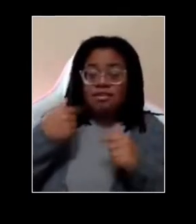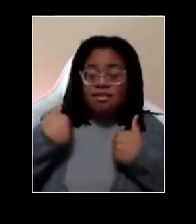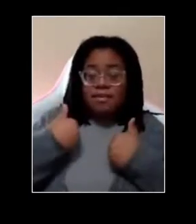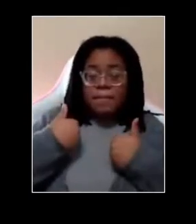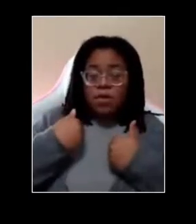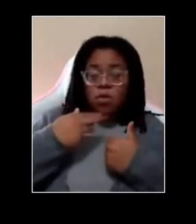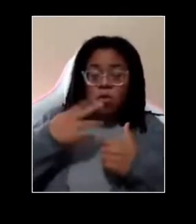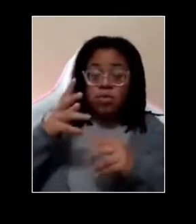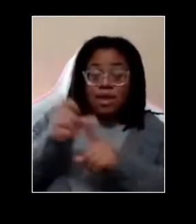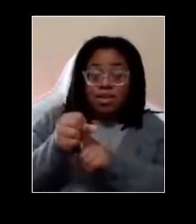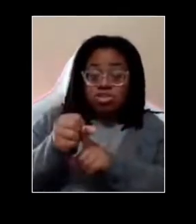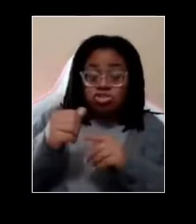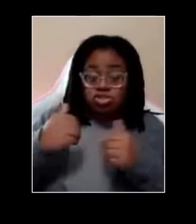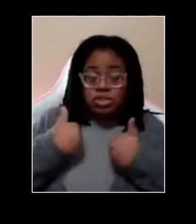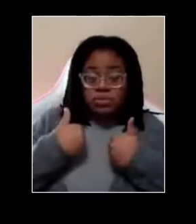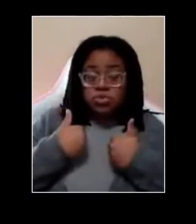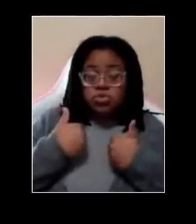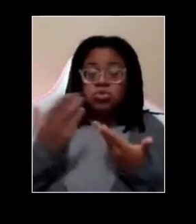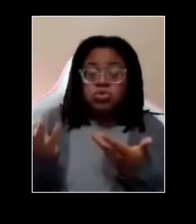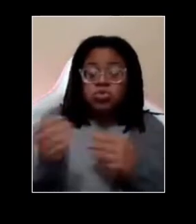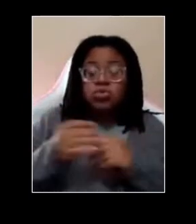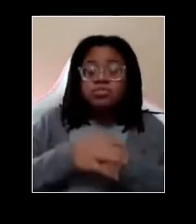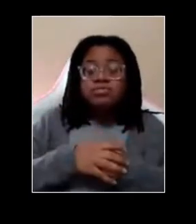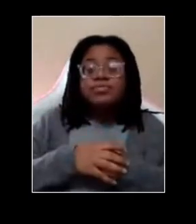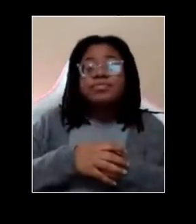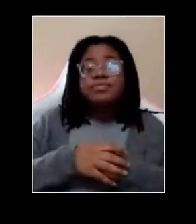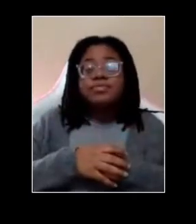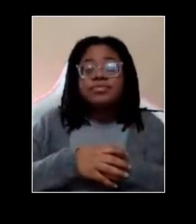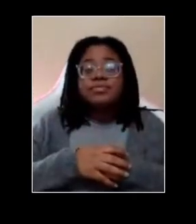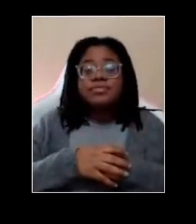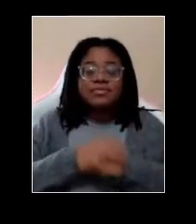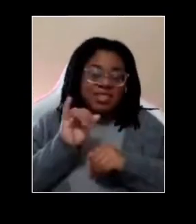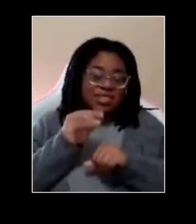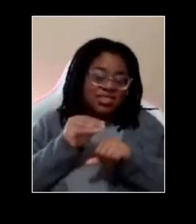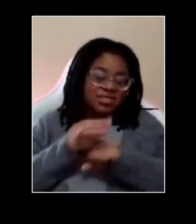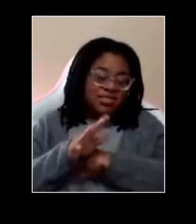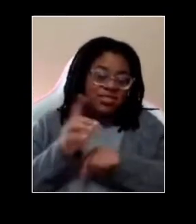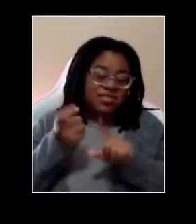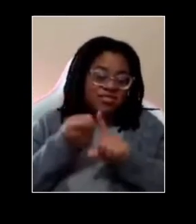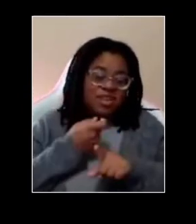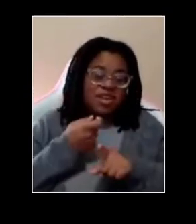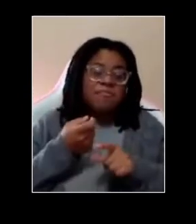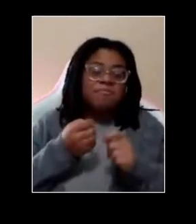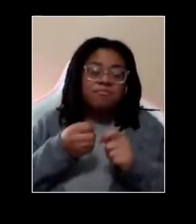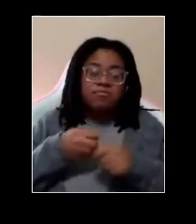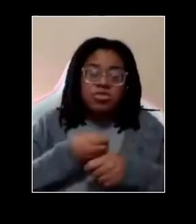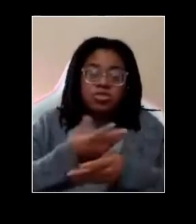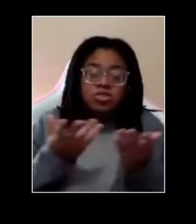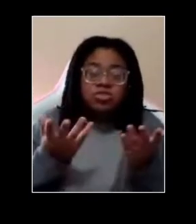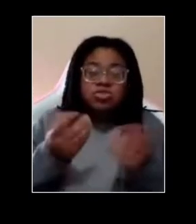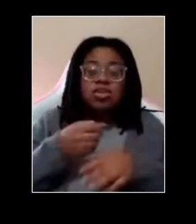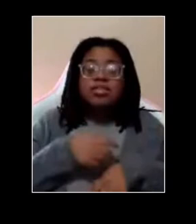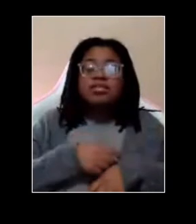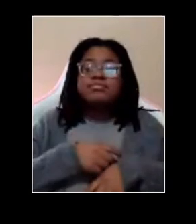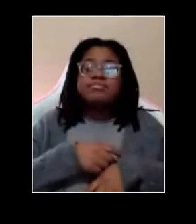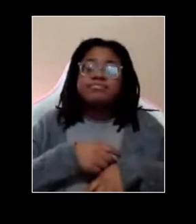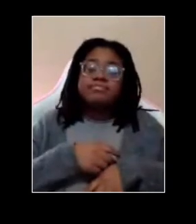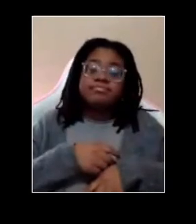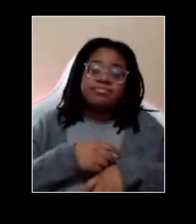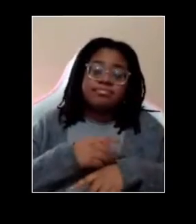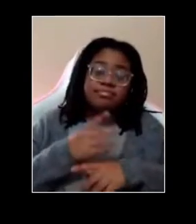catching the target species, which is influenced by the distribution, abundance, and population health of that target